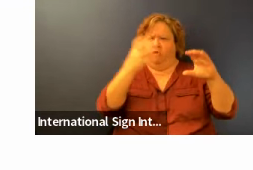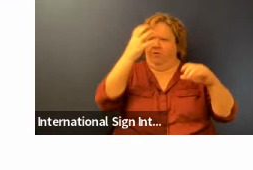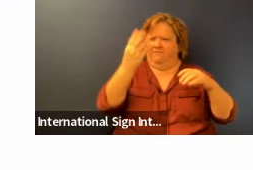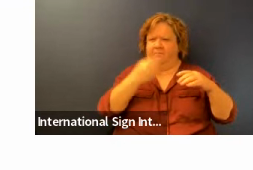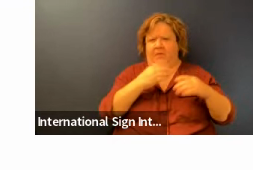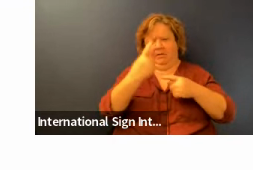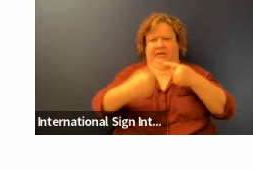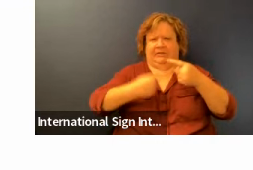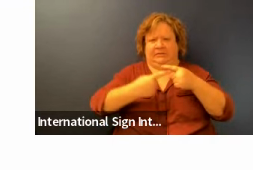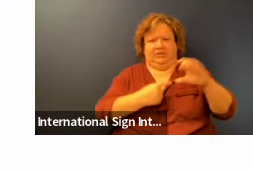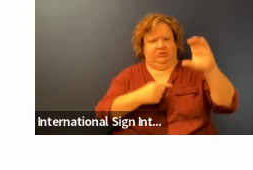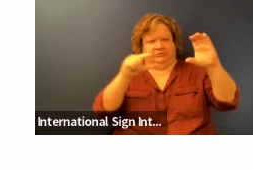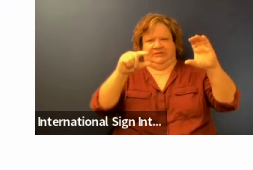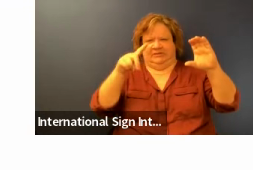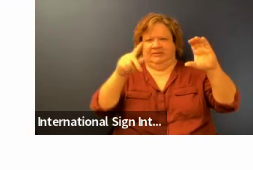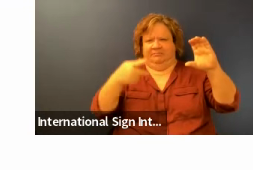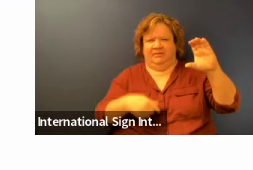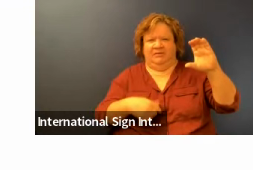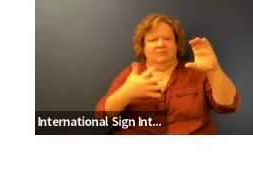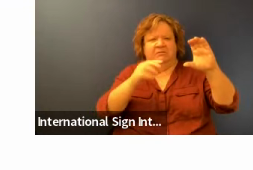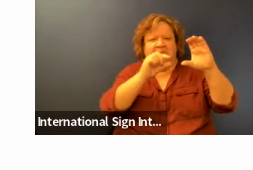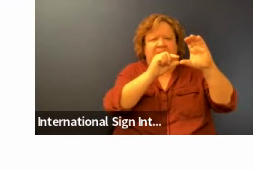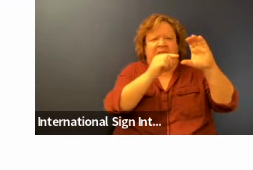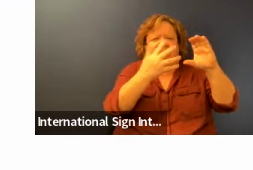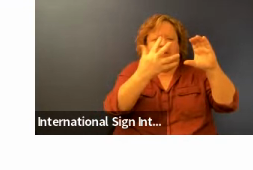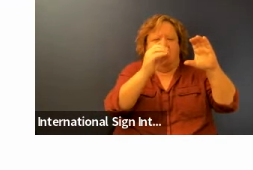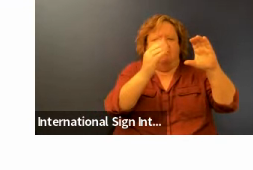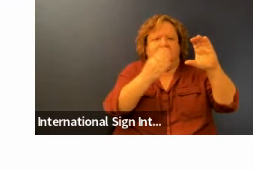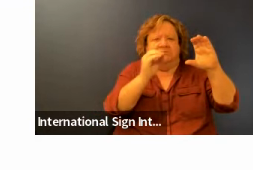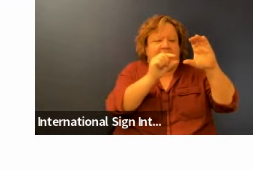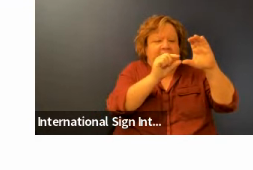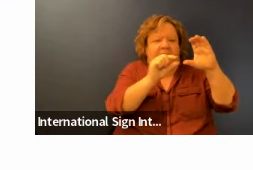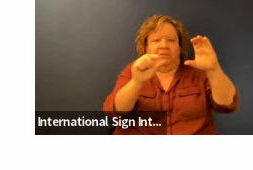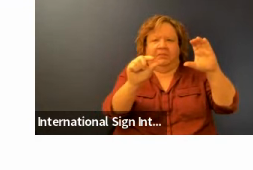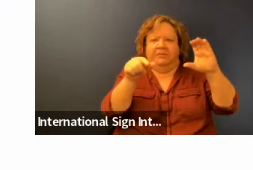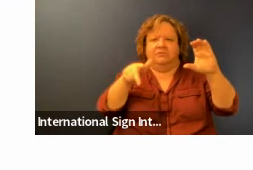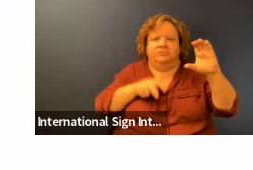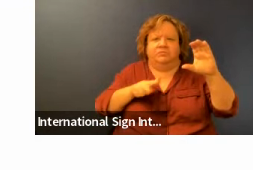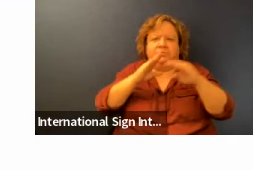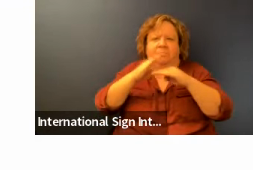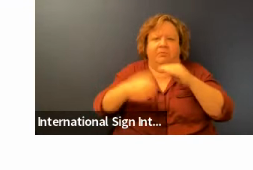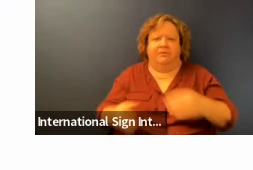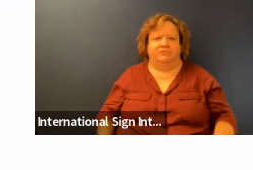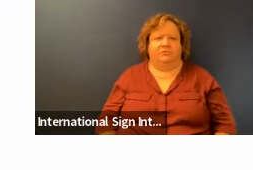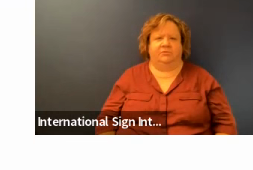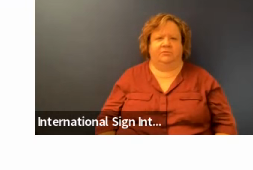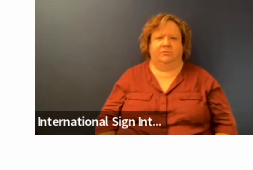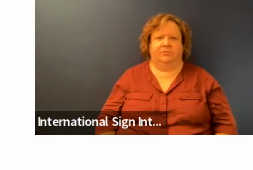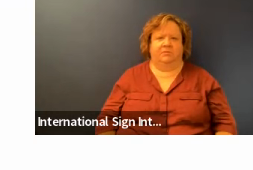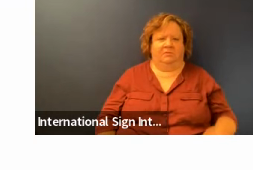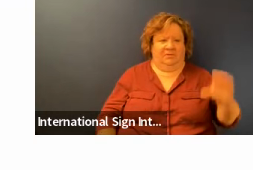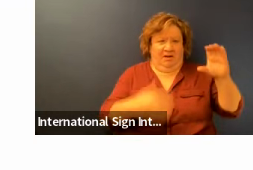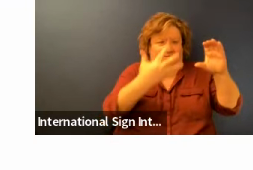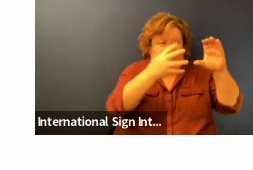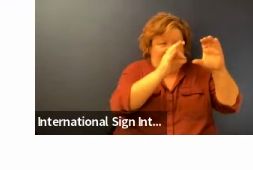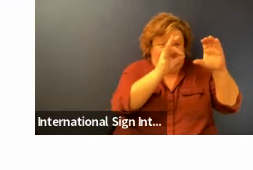third of our concern is the targeted nature of our existing social protection programs. We are